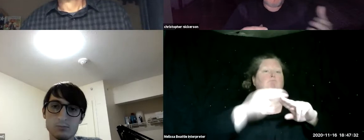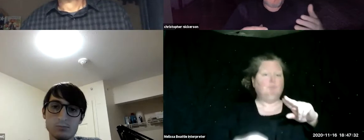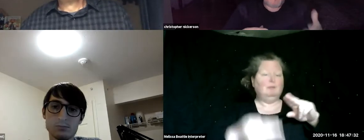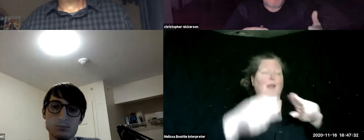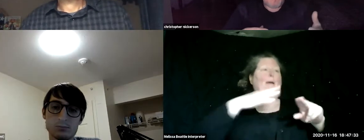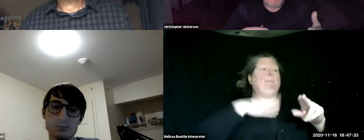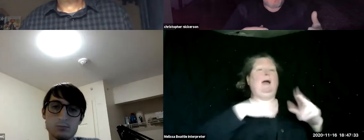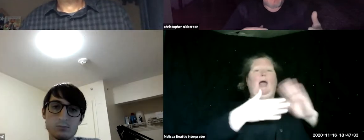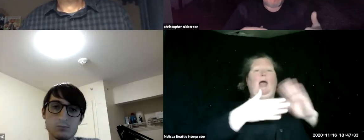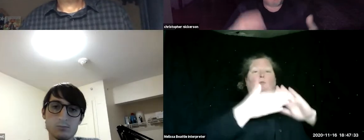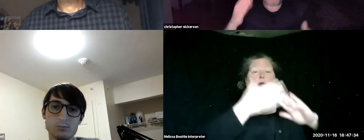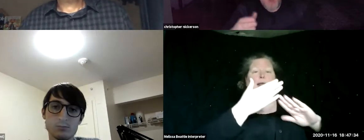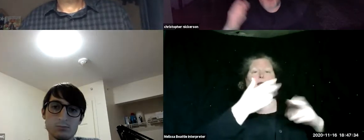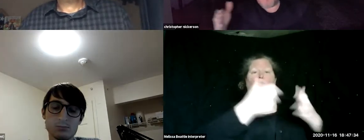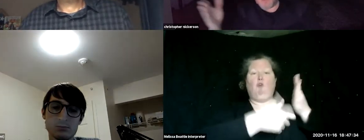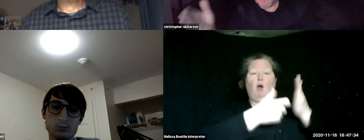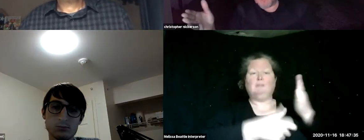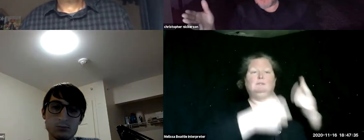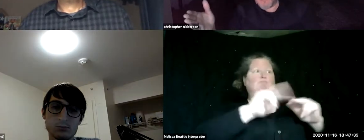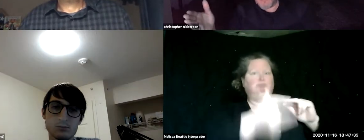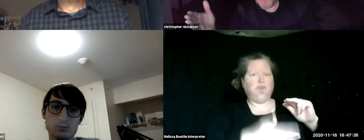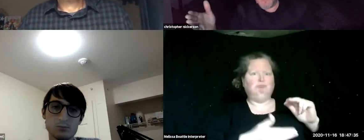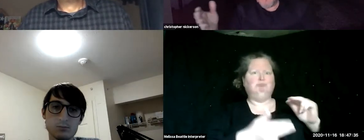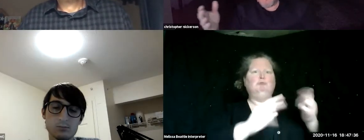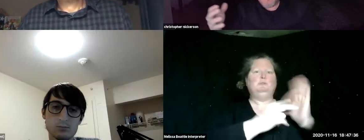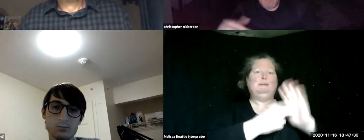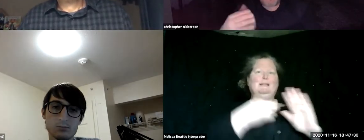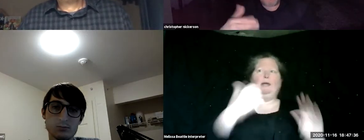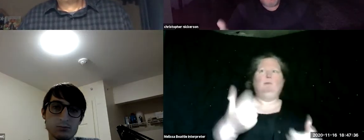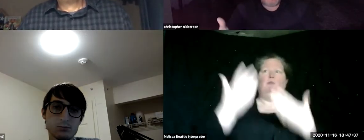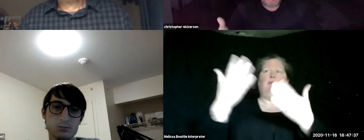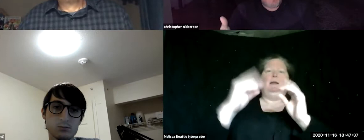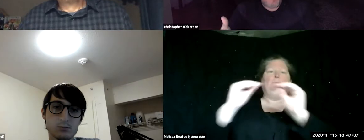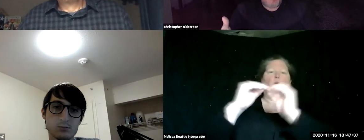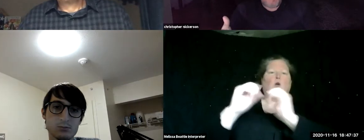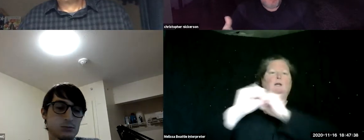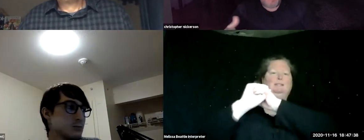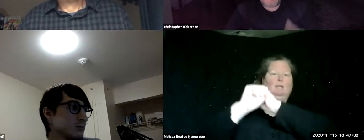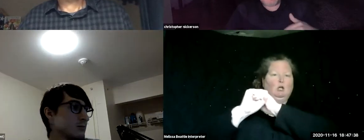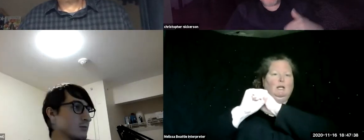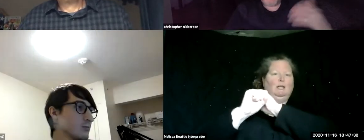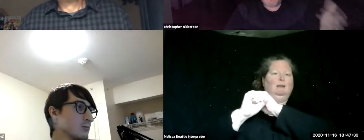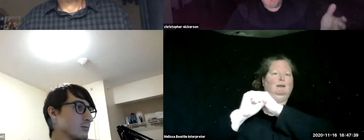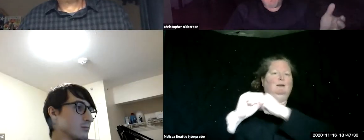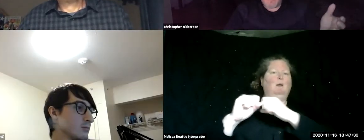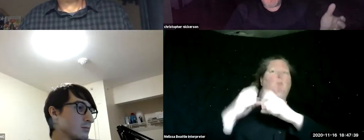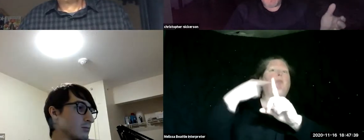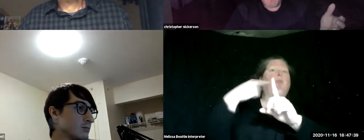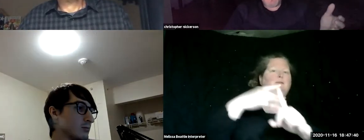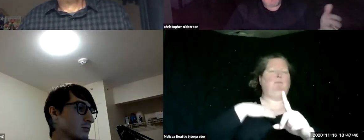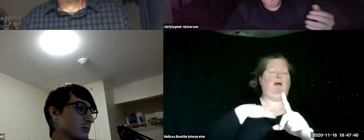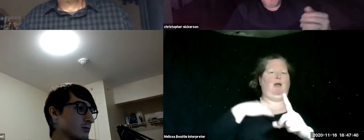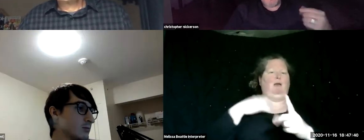more efficiently and effectively to my customers while providing more security. That story is becoming more compelling as a competitive